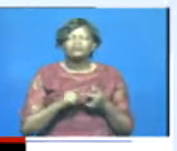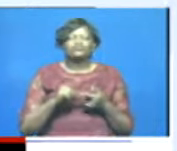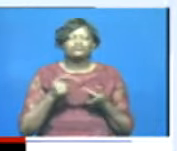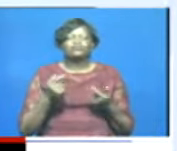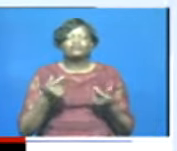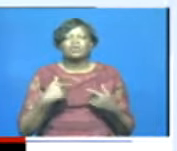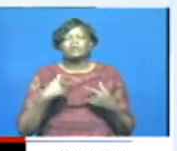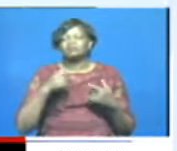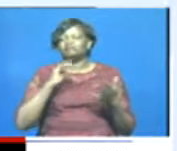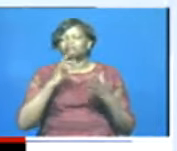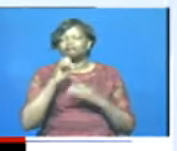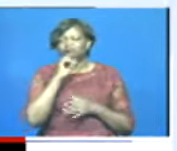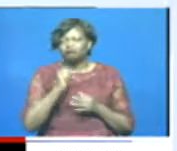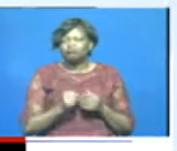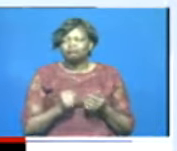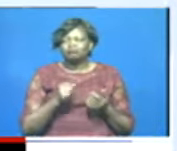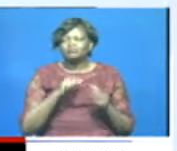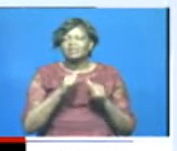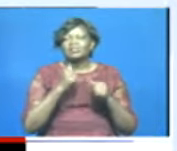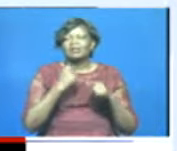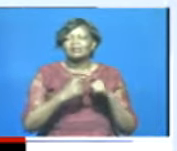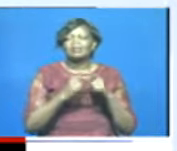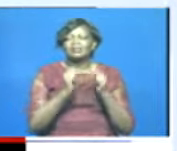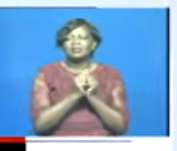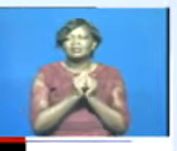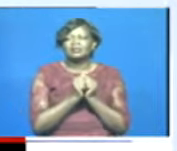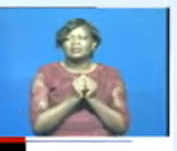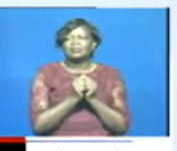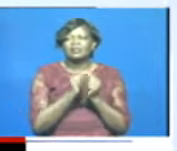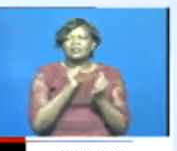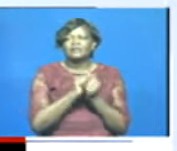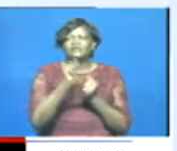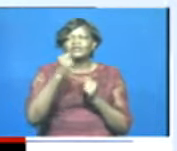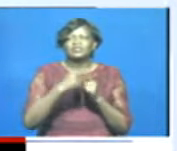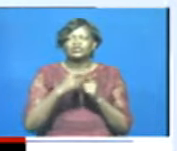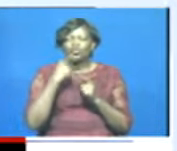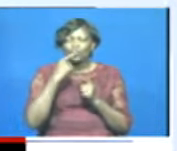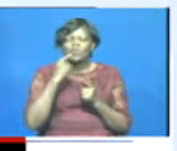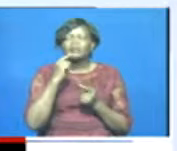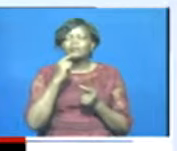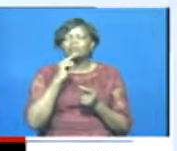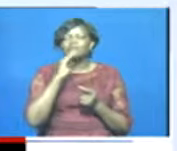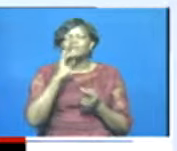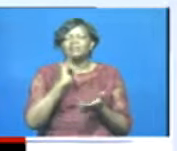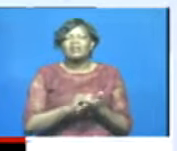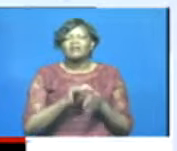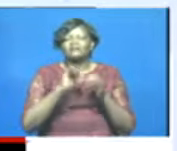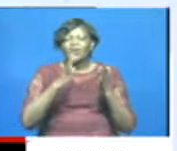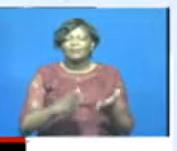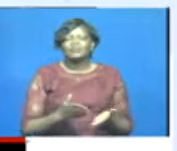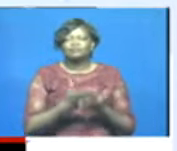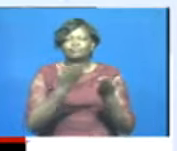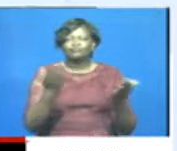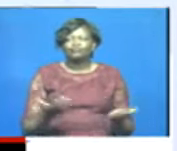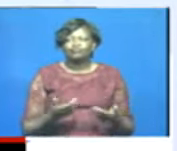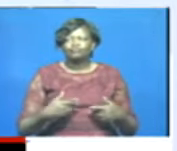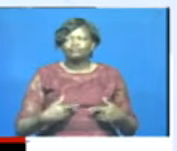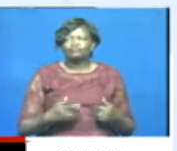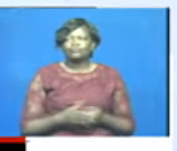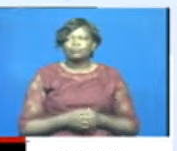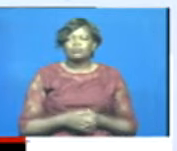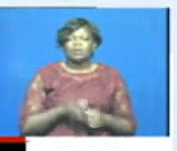age, in another 10 years, 15 years, who will be that farmer? It is this youth. It is by so